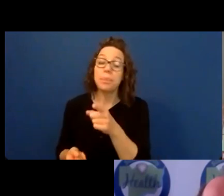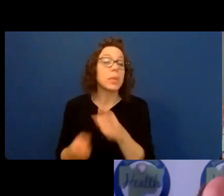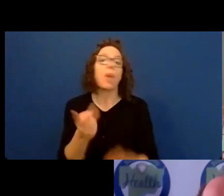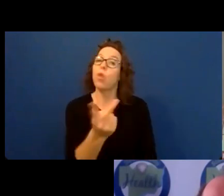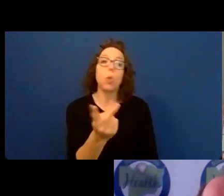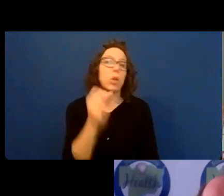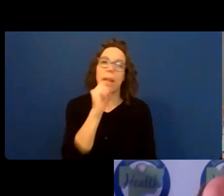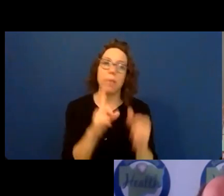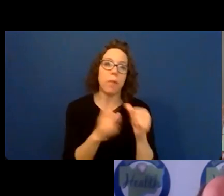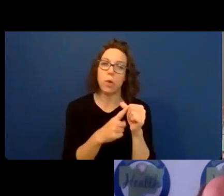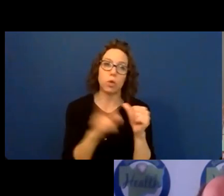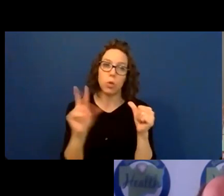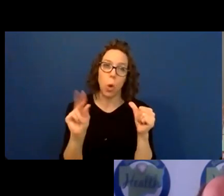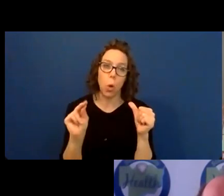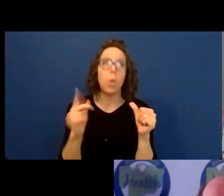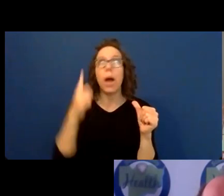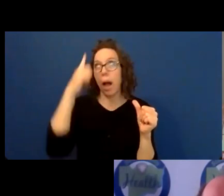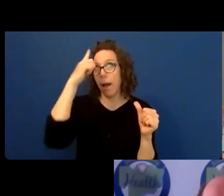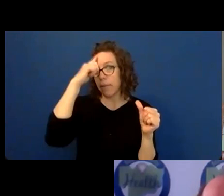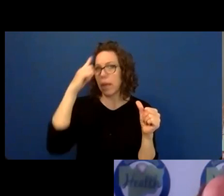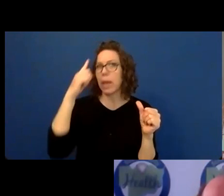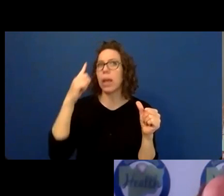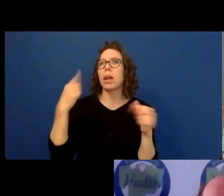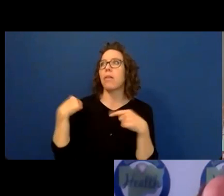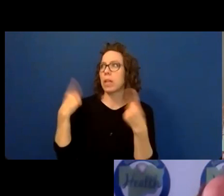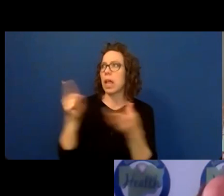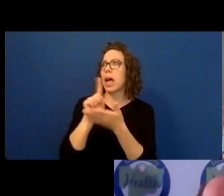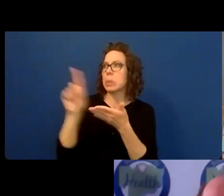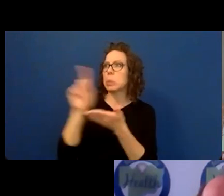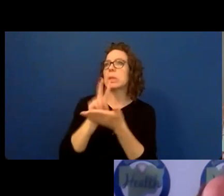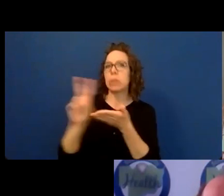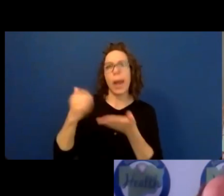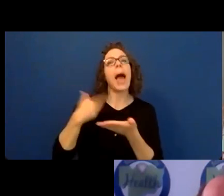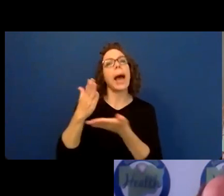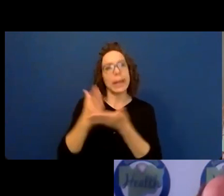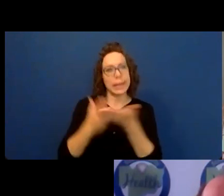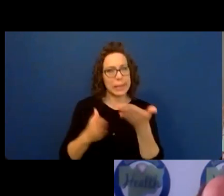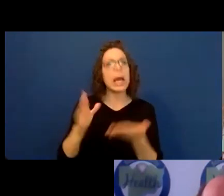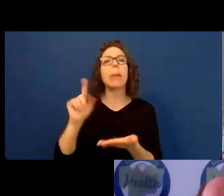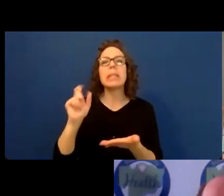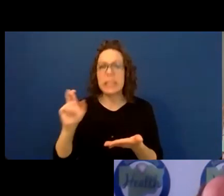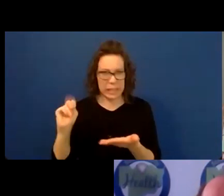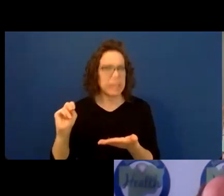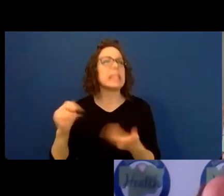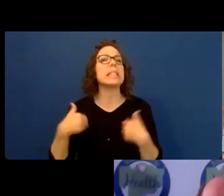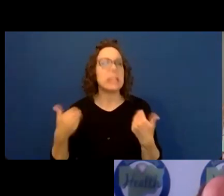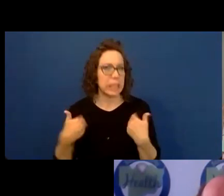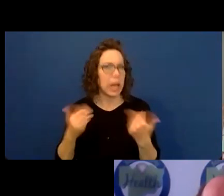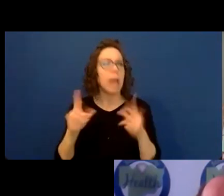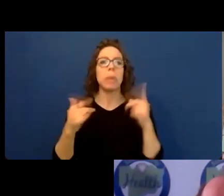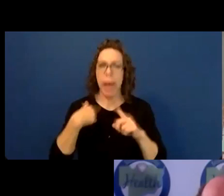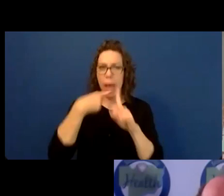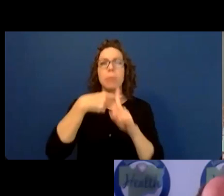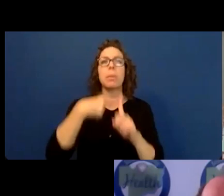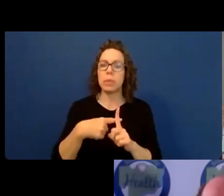first. I think we've had a couple over the last couple of weeks. I couldn't really tell you the dates off the top of my head. But it